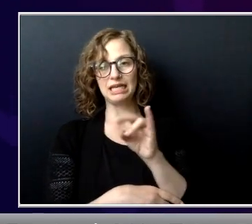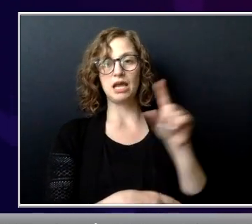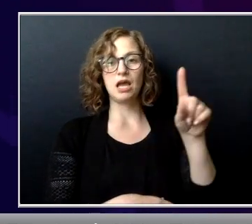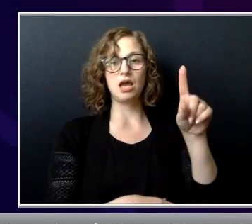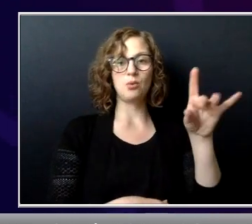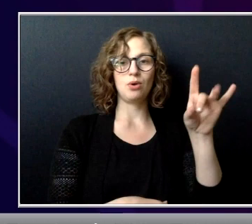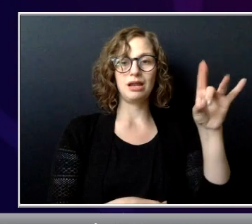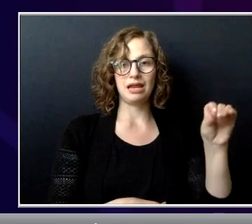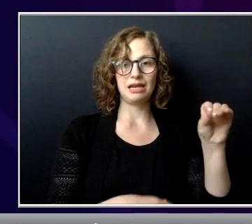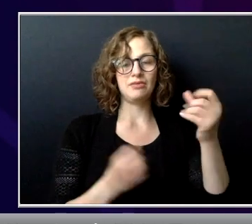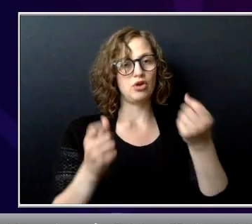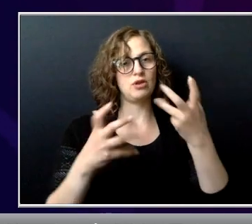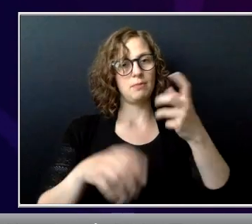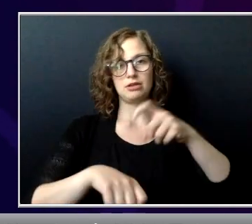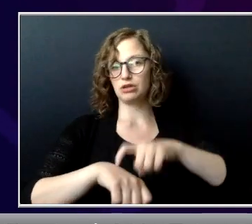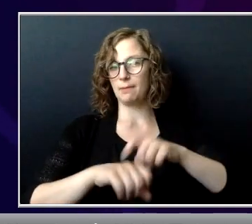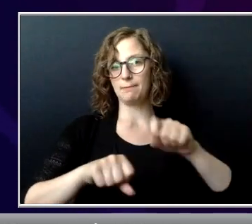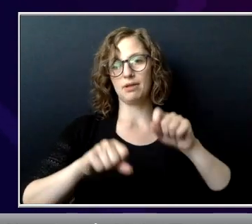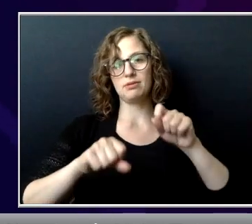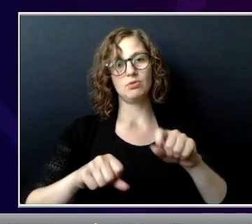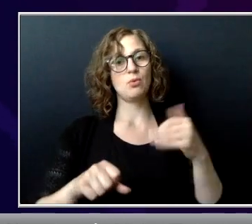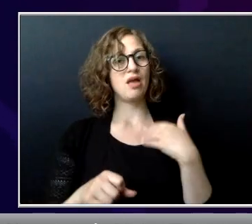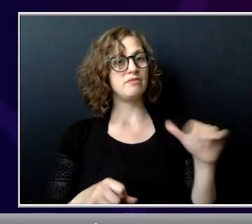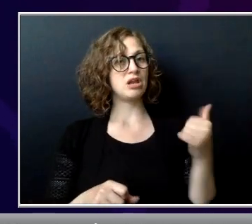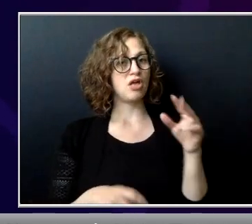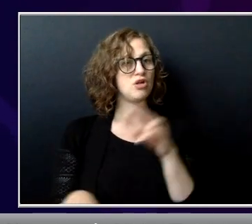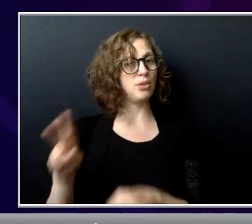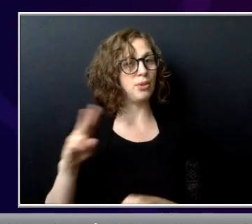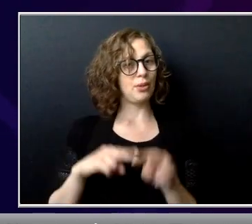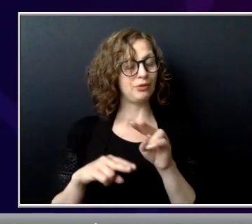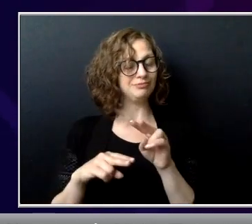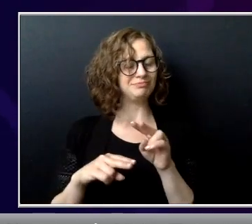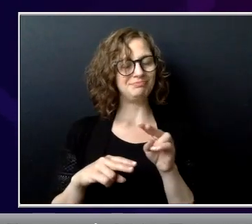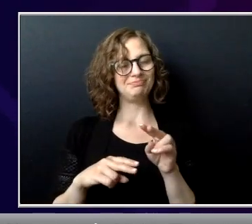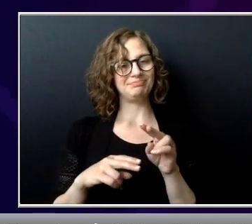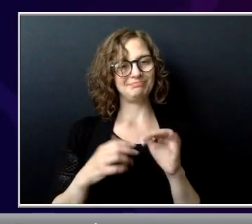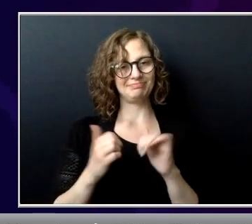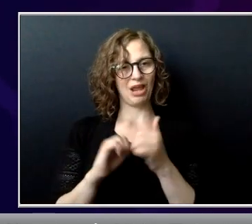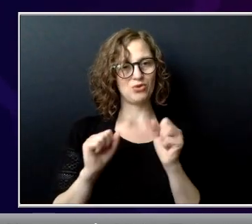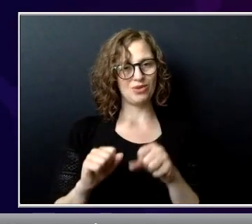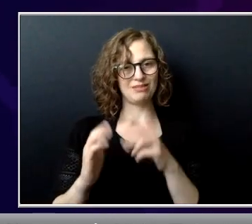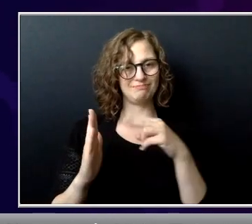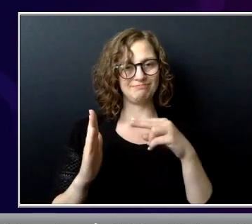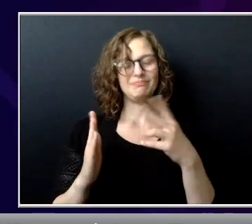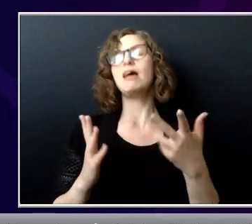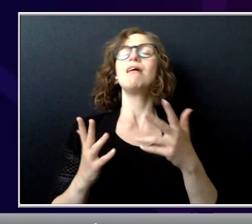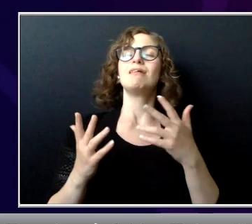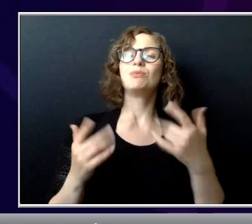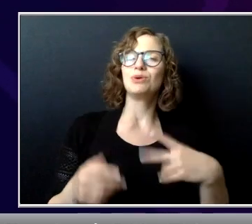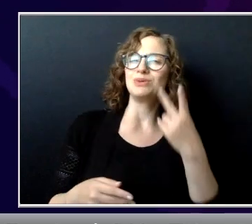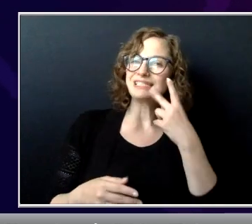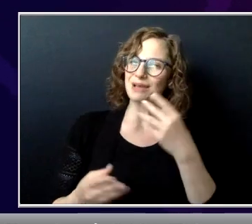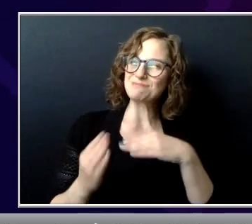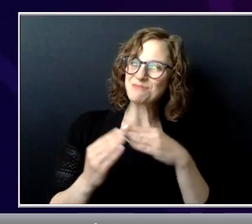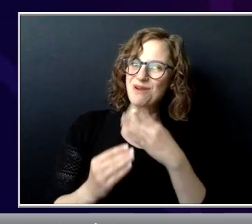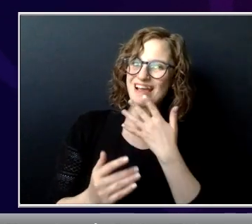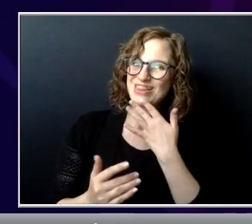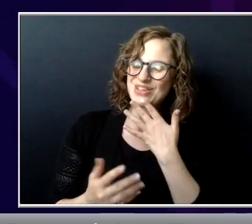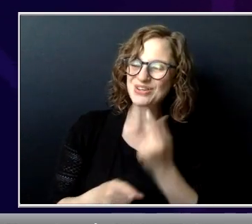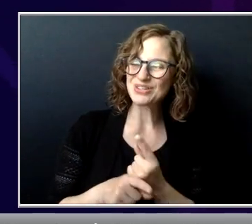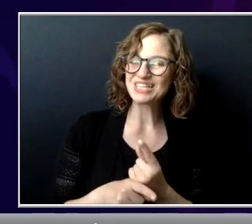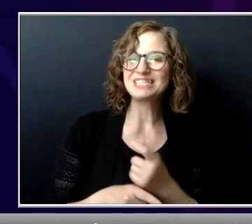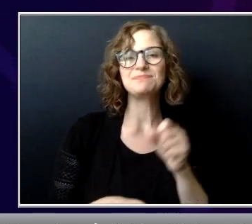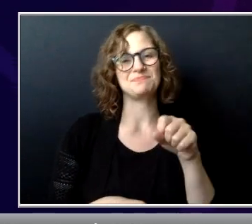another look at how you can get this information. Is Absolutely. this, what are we seeing here? I see more colors. Yeah, so this is these are two